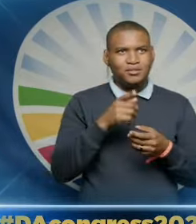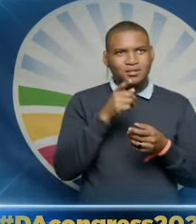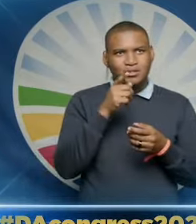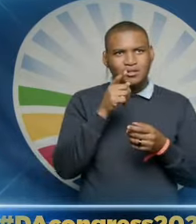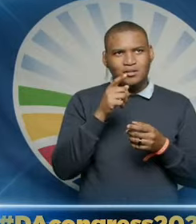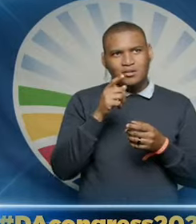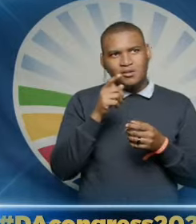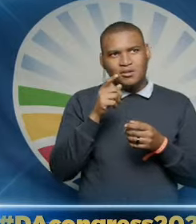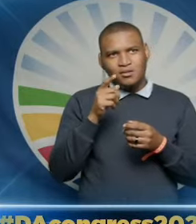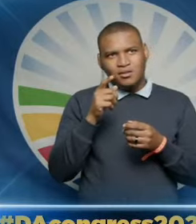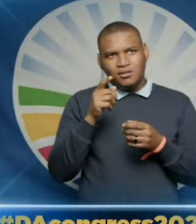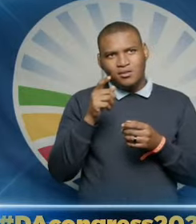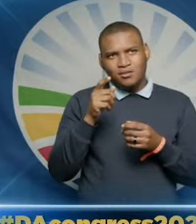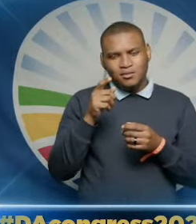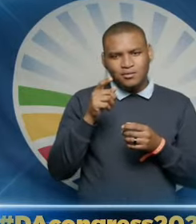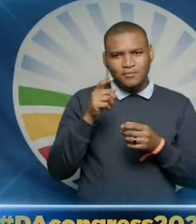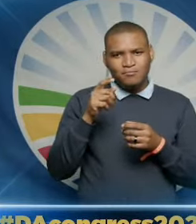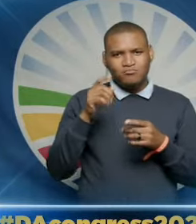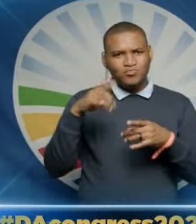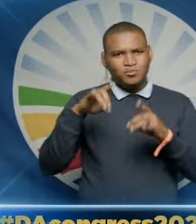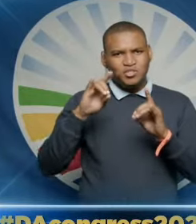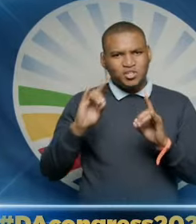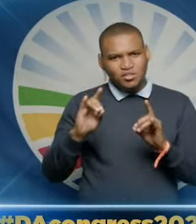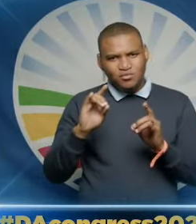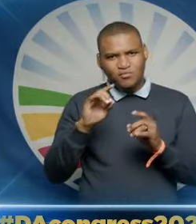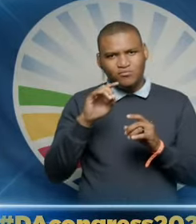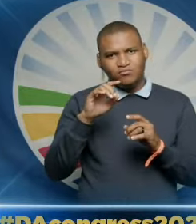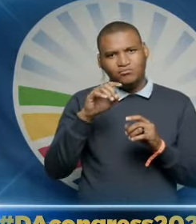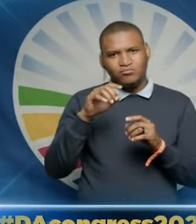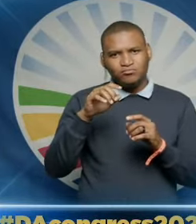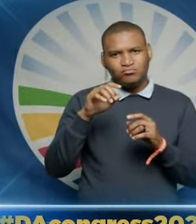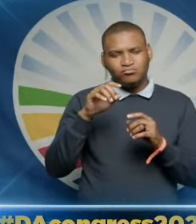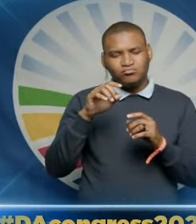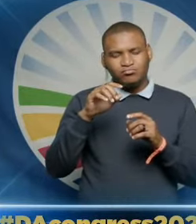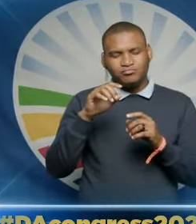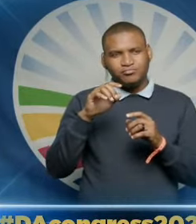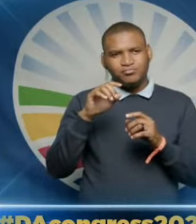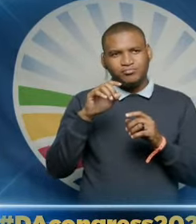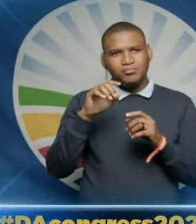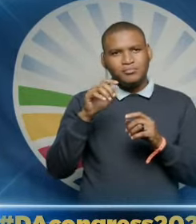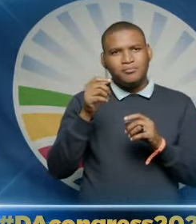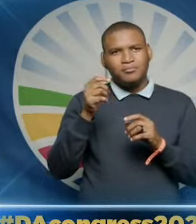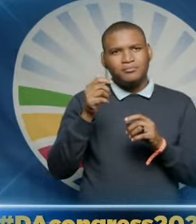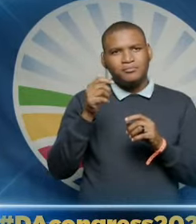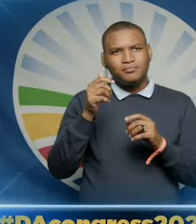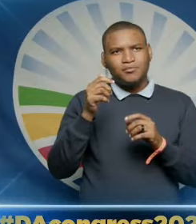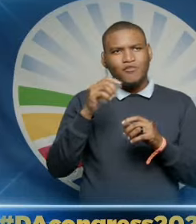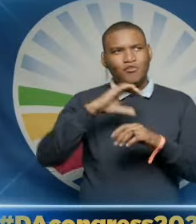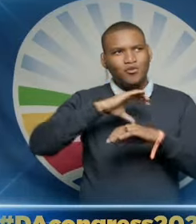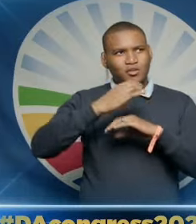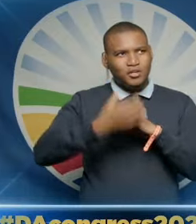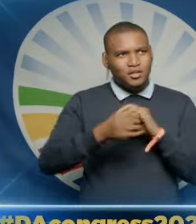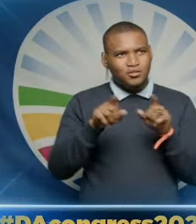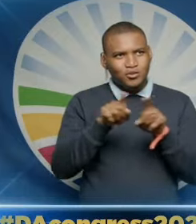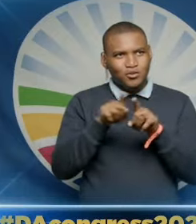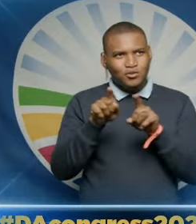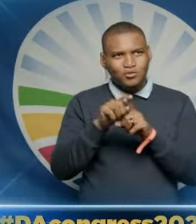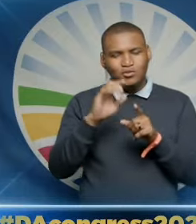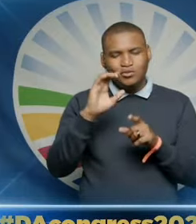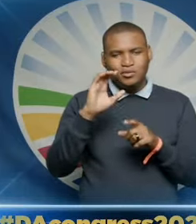the presiding officer of Congress, and of course the DA's chief whip in Parliament, and also my